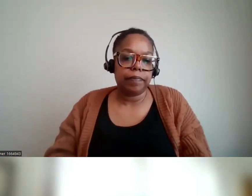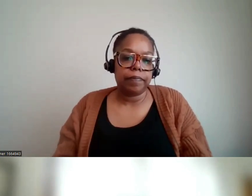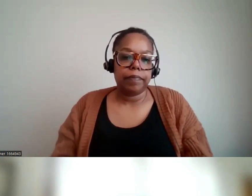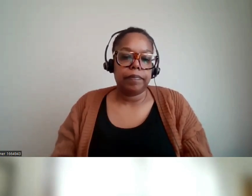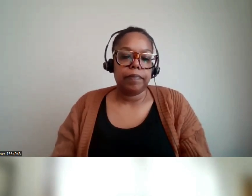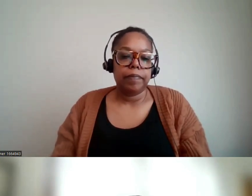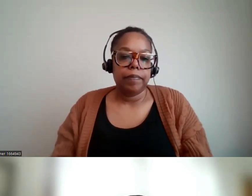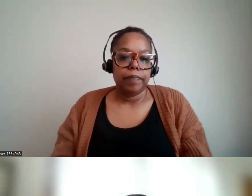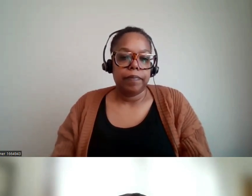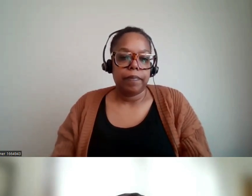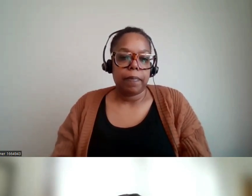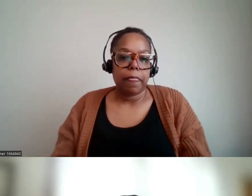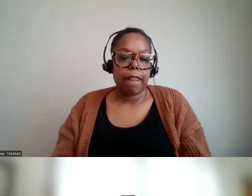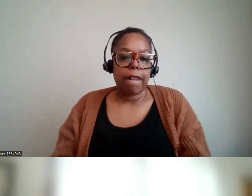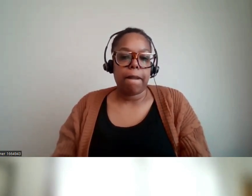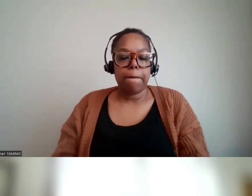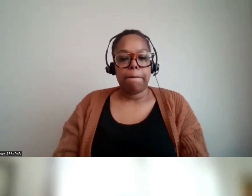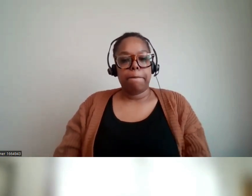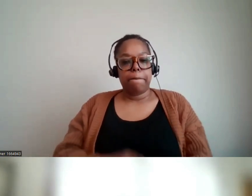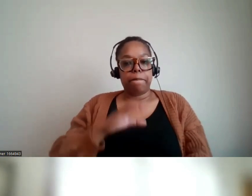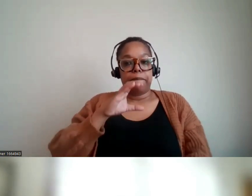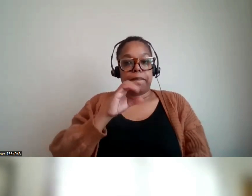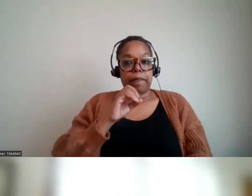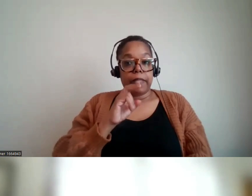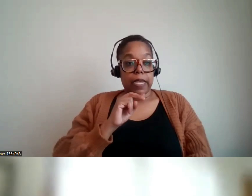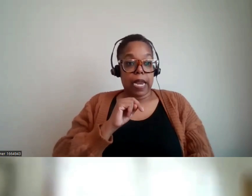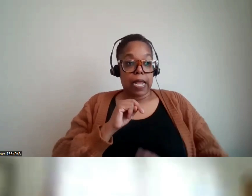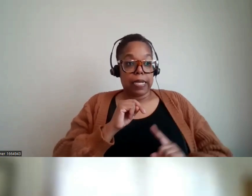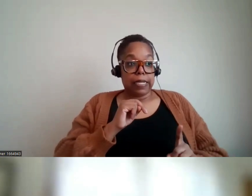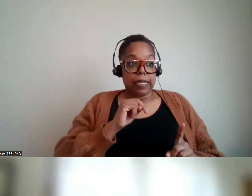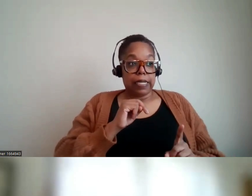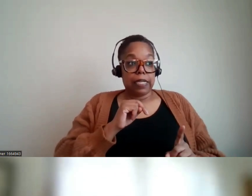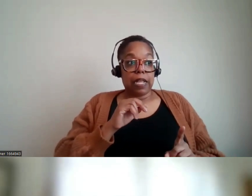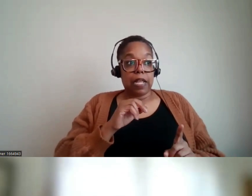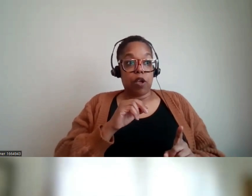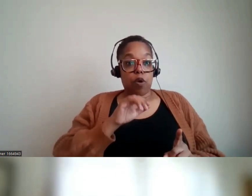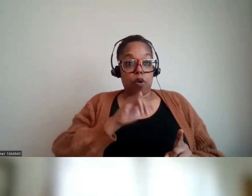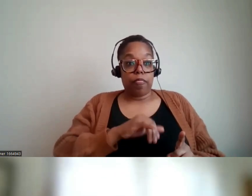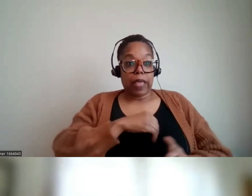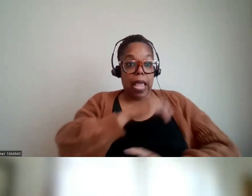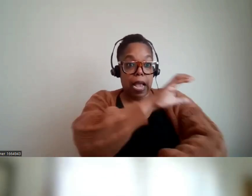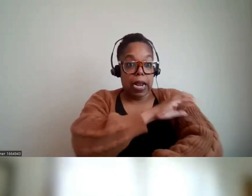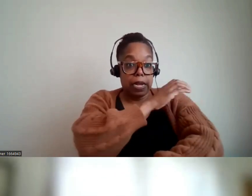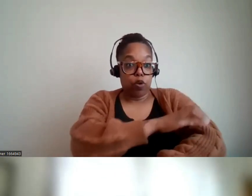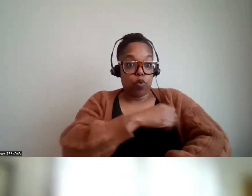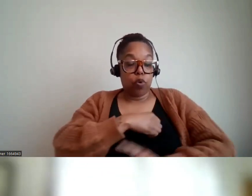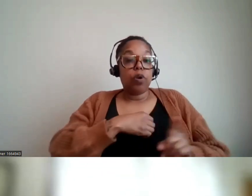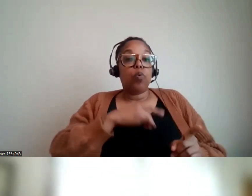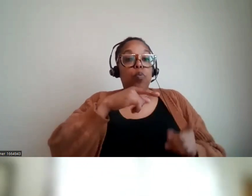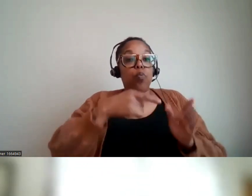Yes, in Connecticut, on the clinical assessment side, we require master's